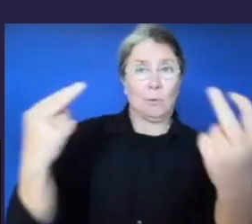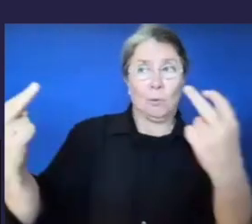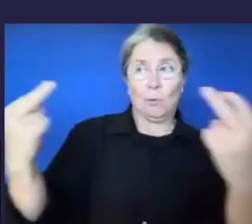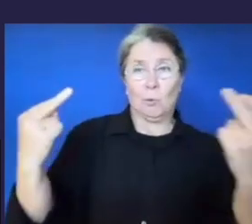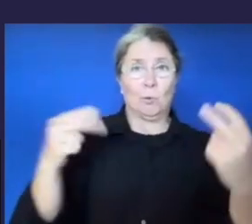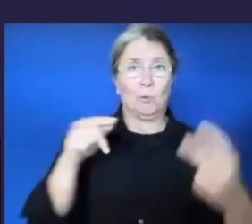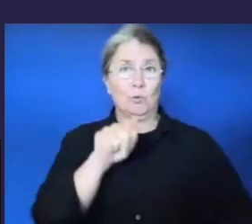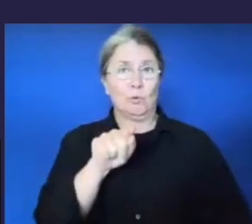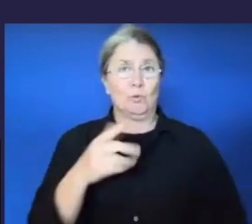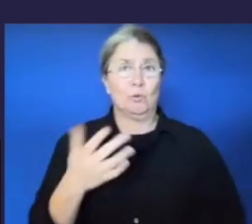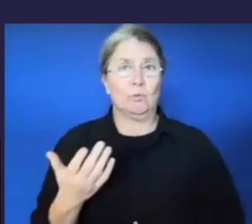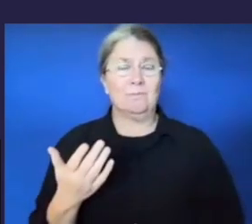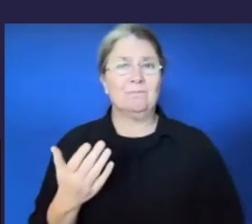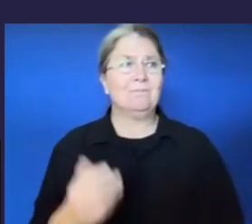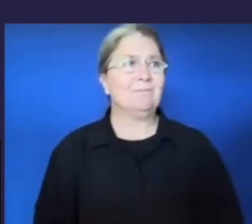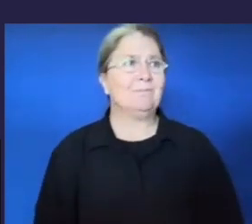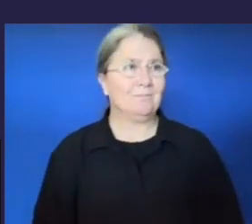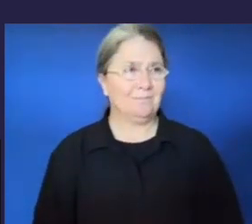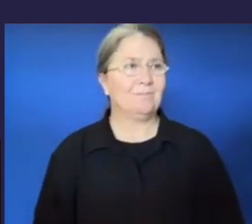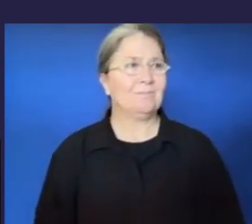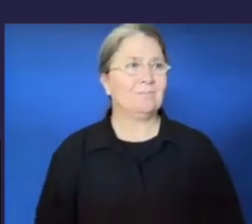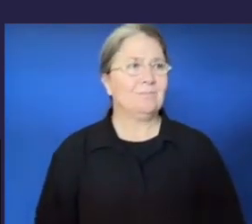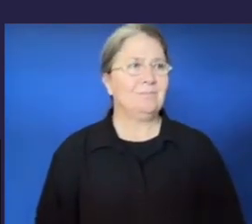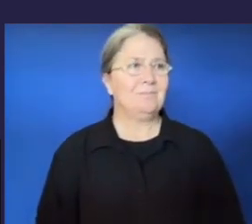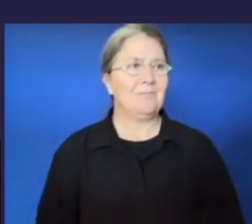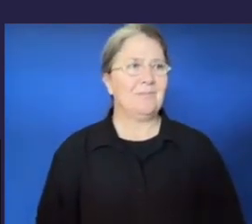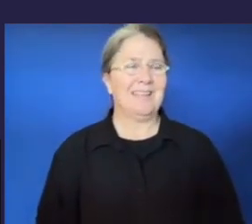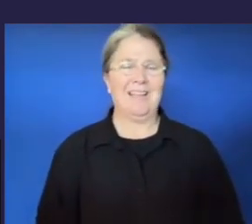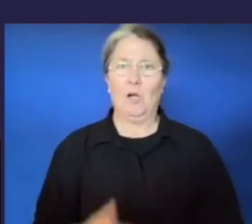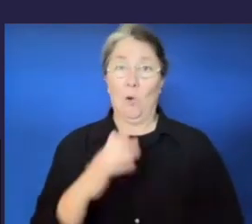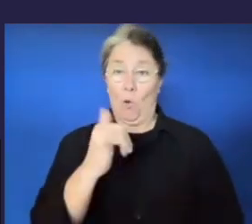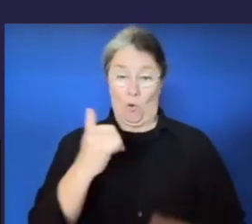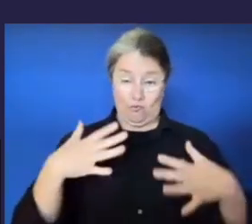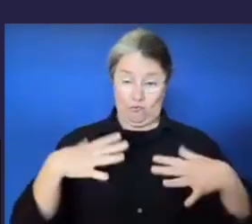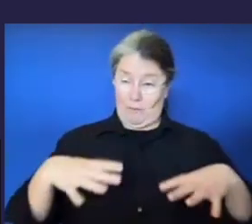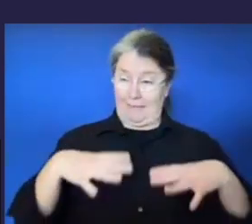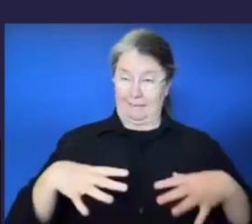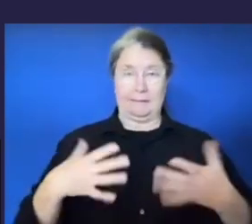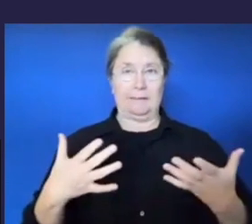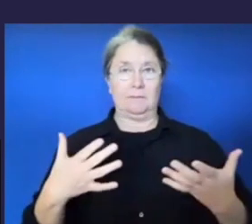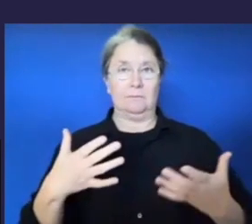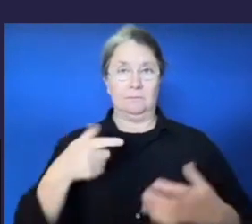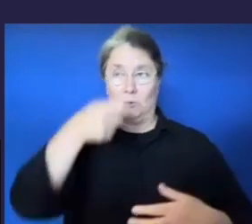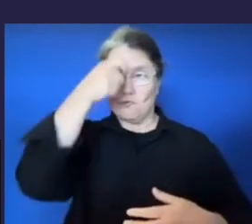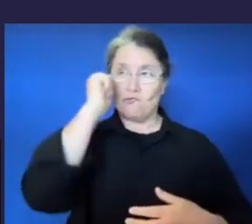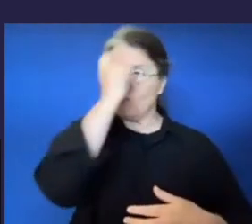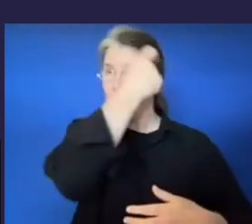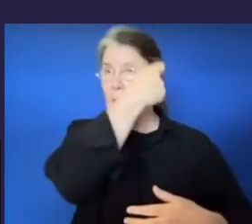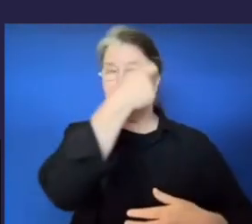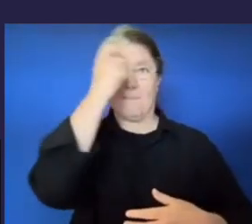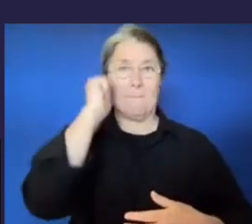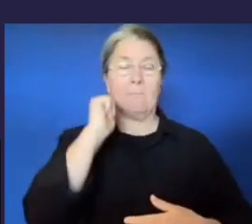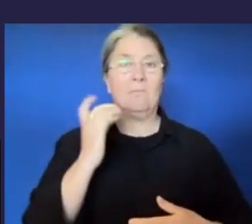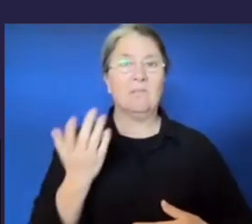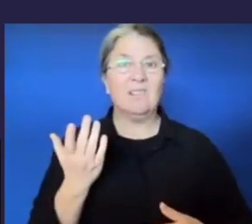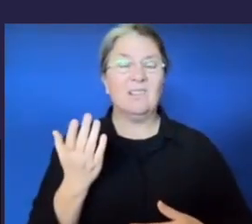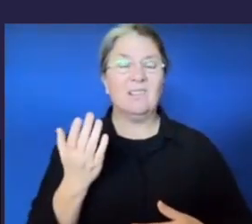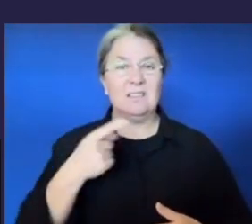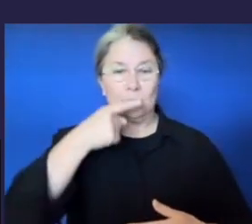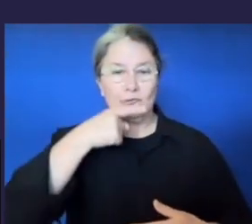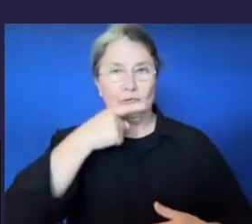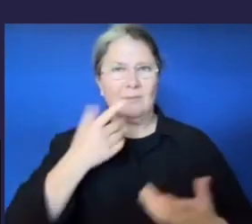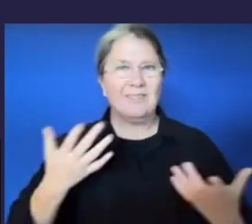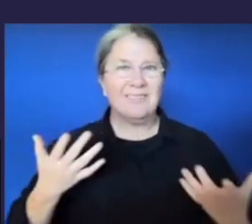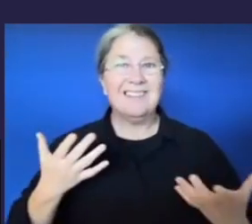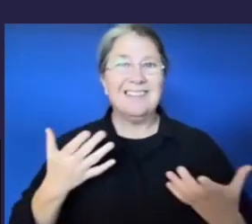Territory, dress, and grooming. It's long been known that one of the ways of fitting in is through appearance. Norms of dress can signify belonging to the